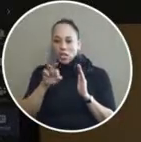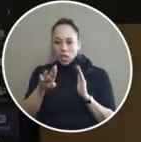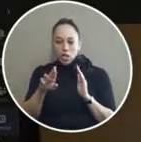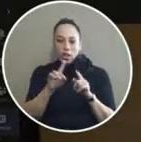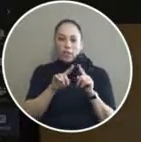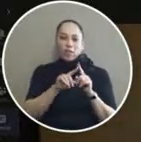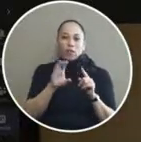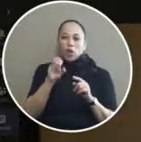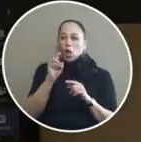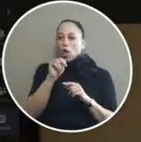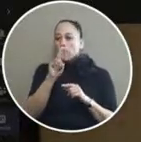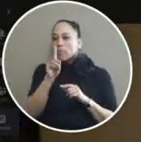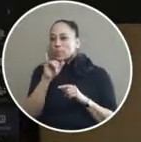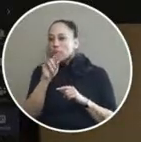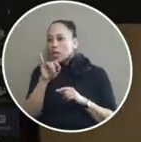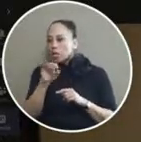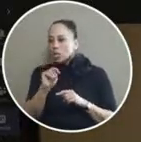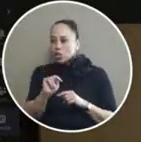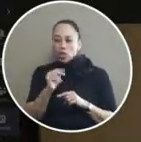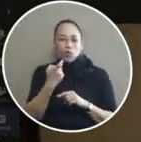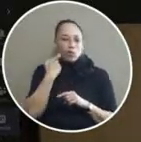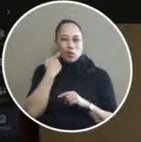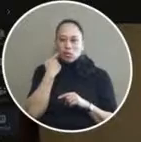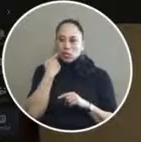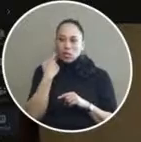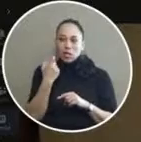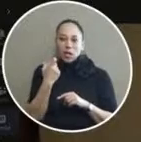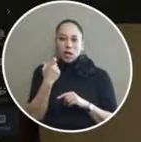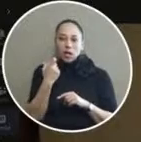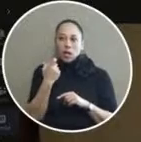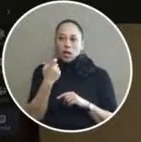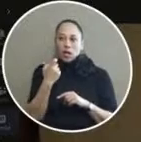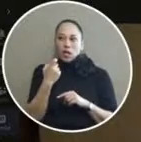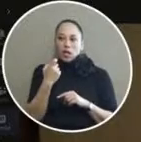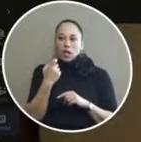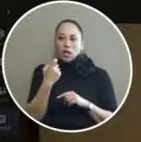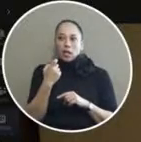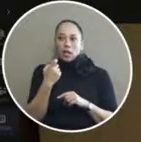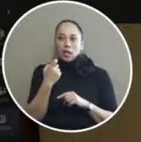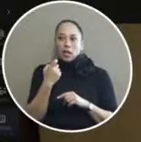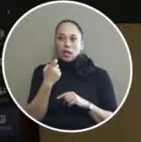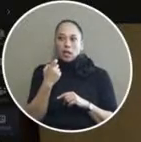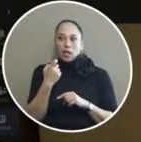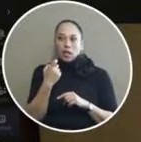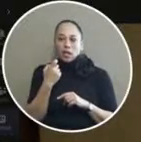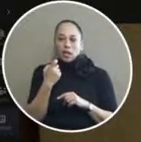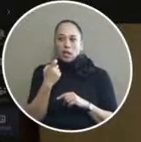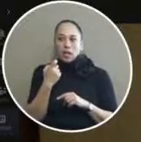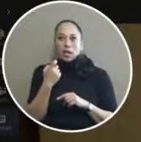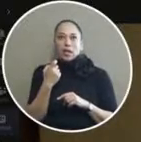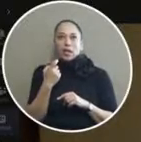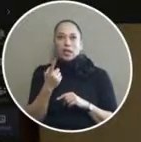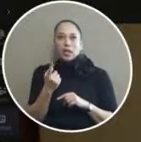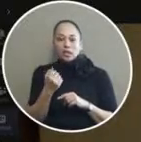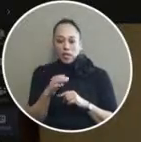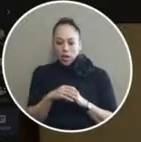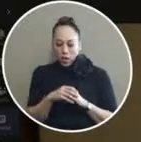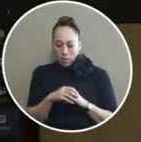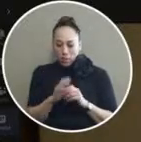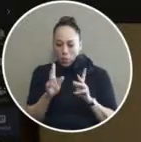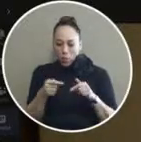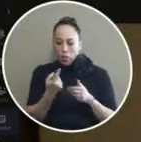conditions. Recently, there was a text that was sent out. There was a press release sent out last